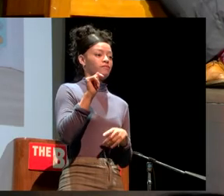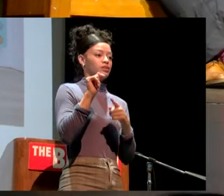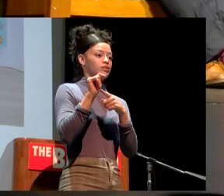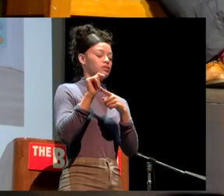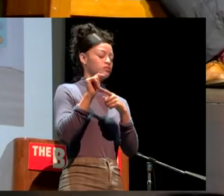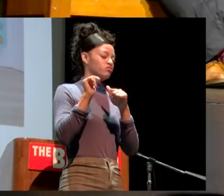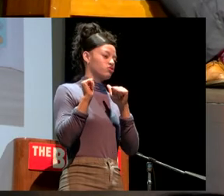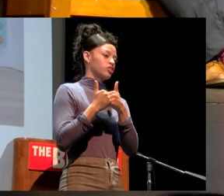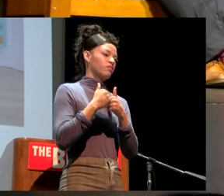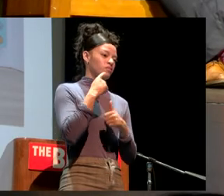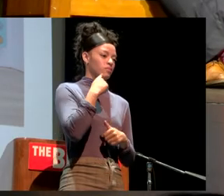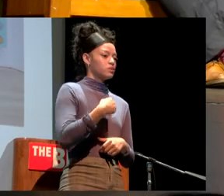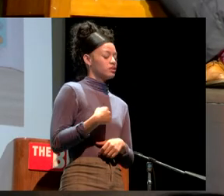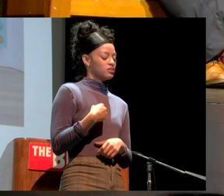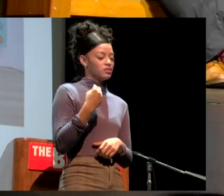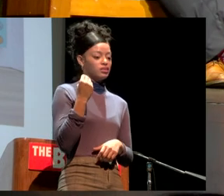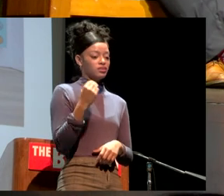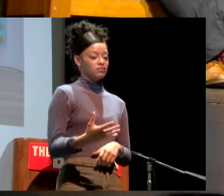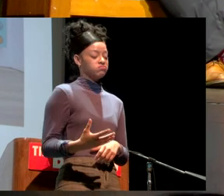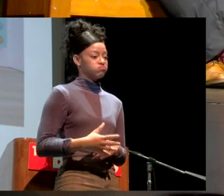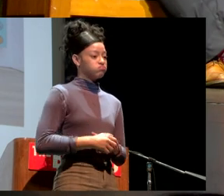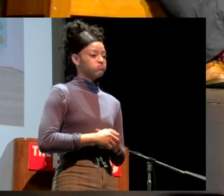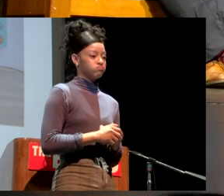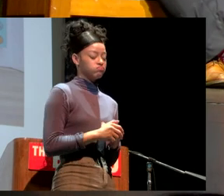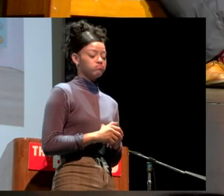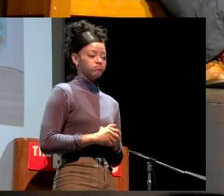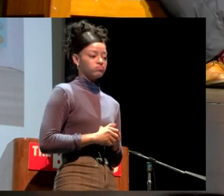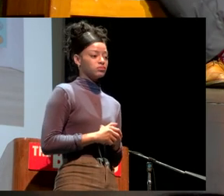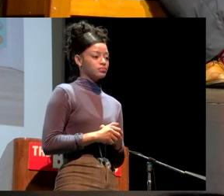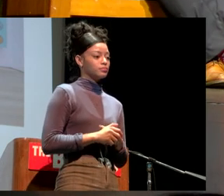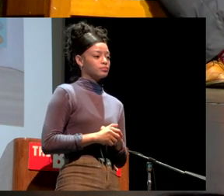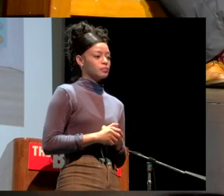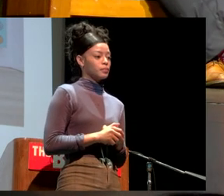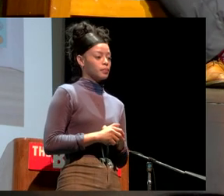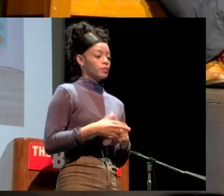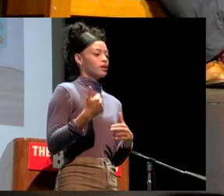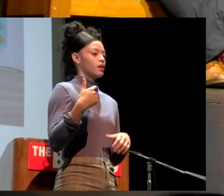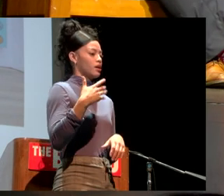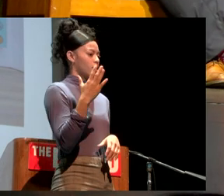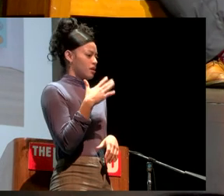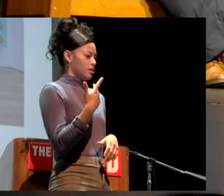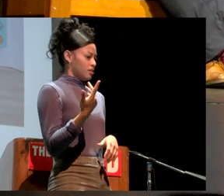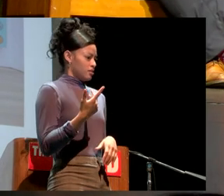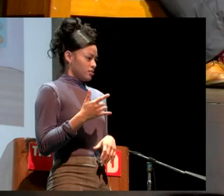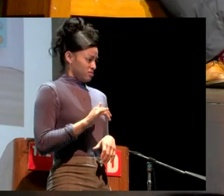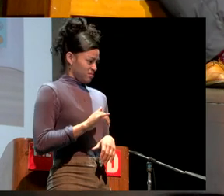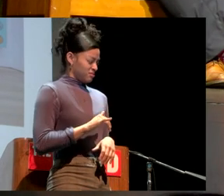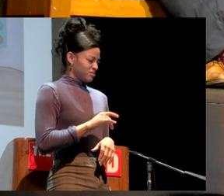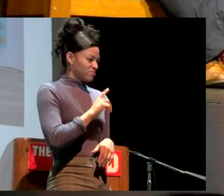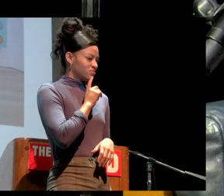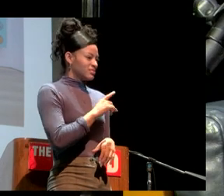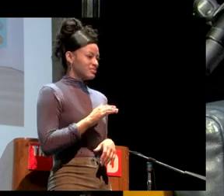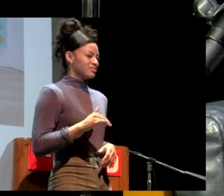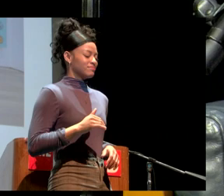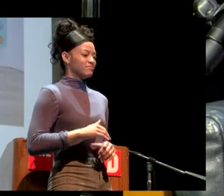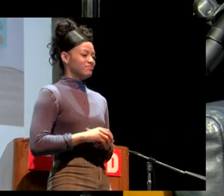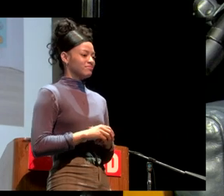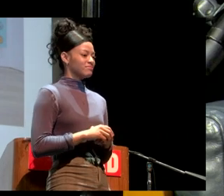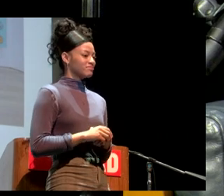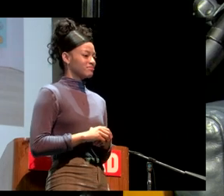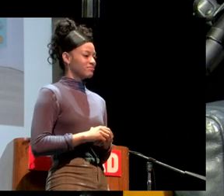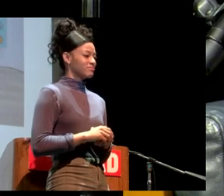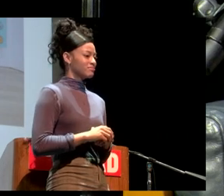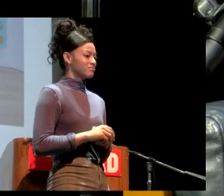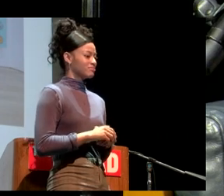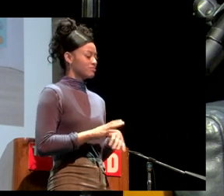What is really crazy about this is that everything that was just said, I mean, we're not talking about 6 years here. We're talking about